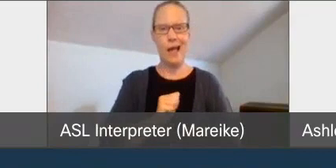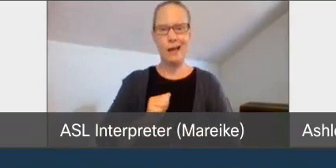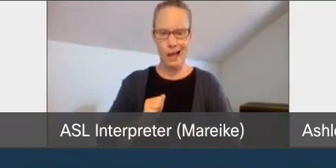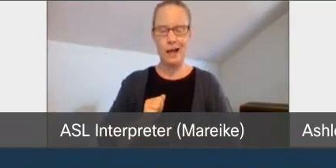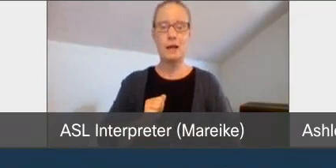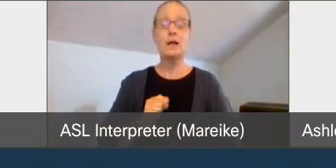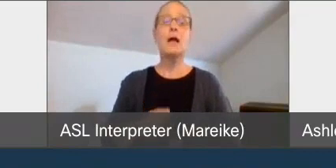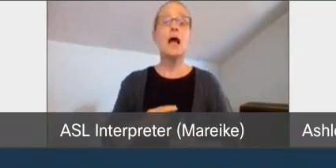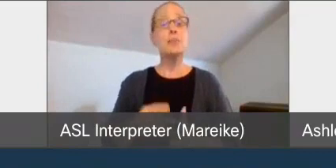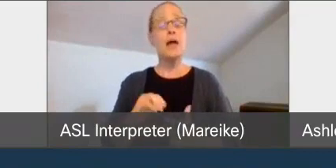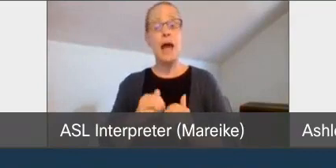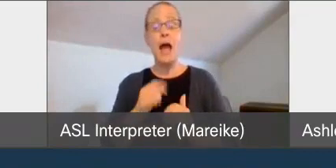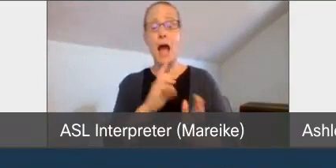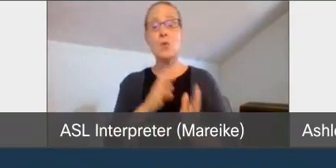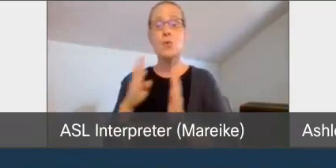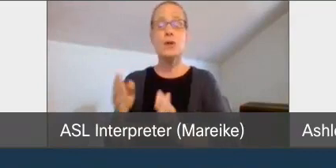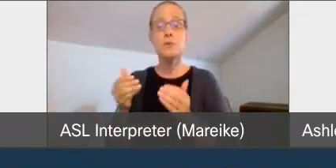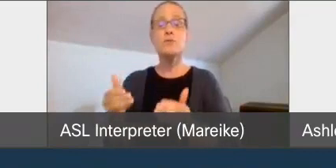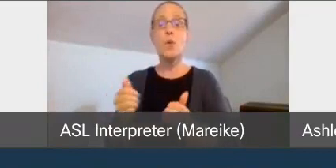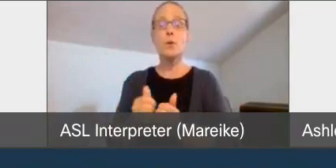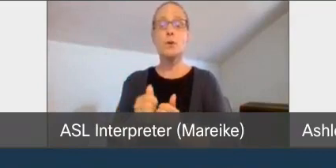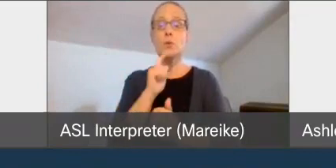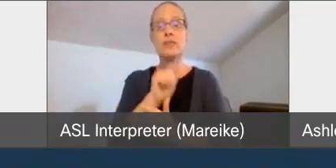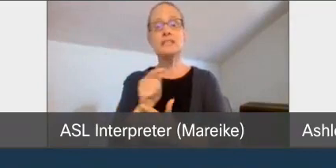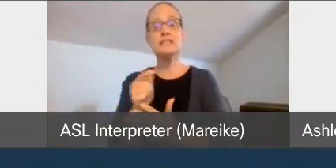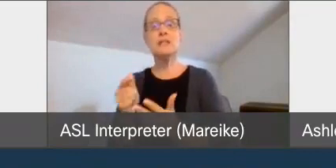we moved forward with sequential intercept mapping.